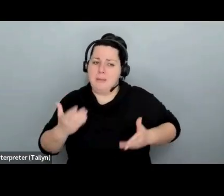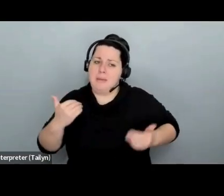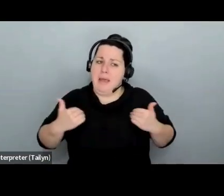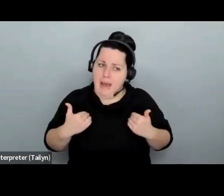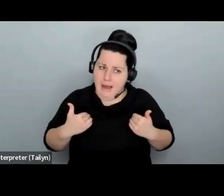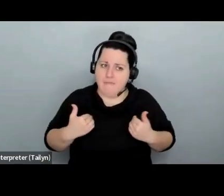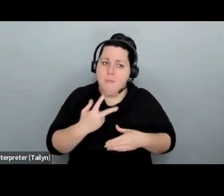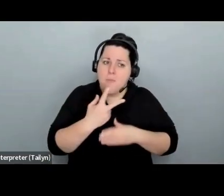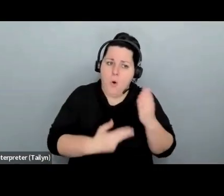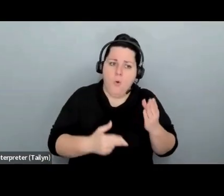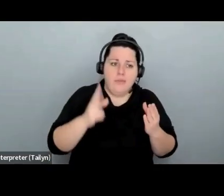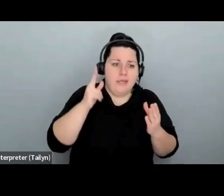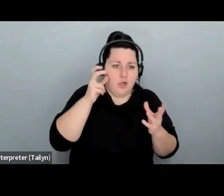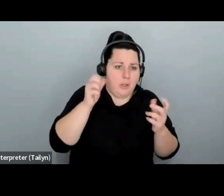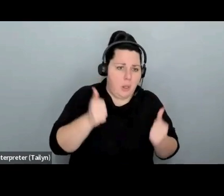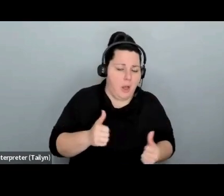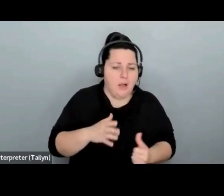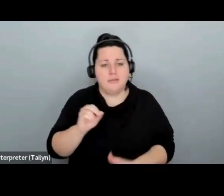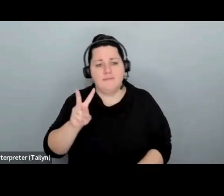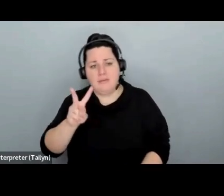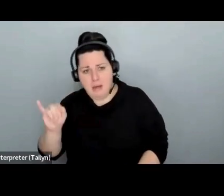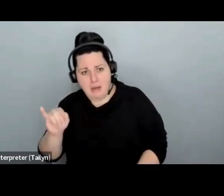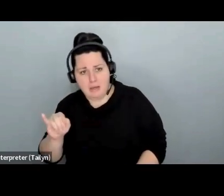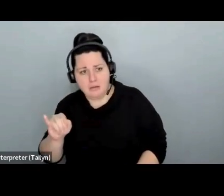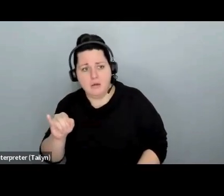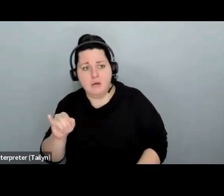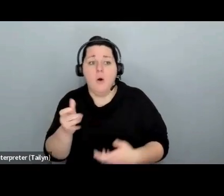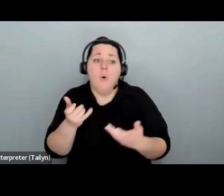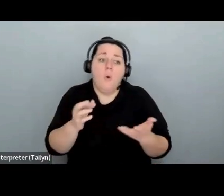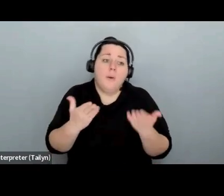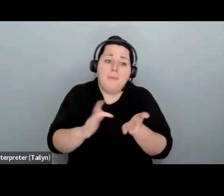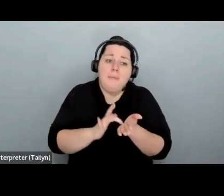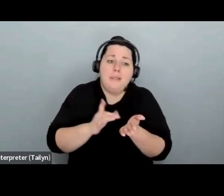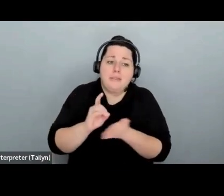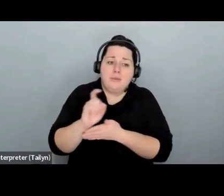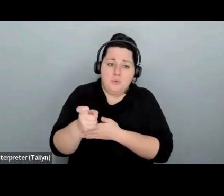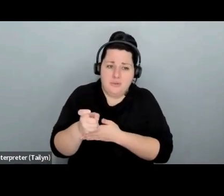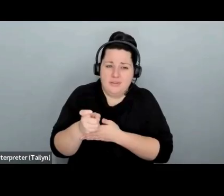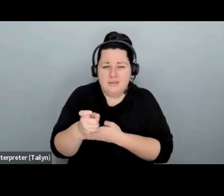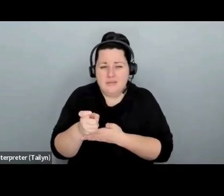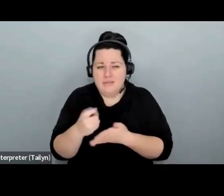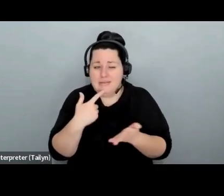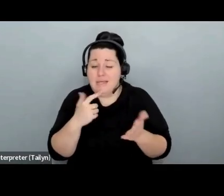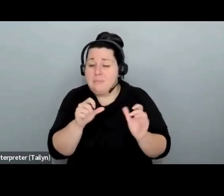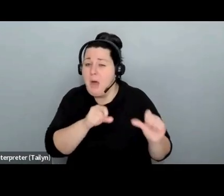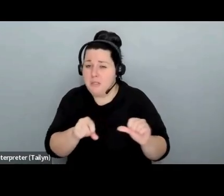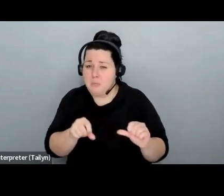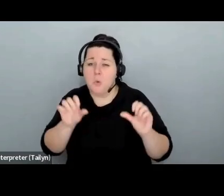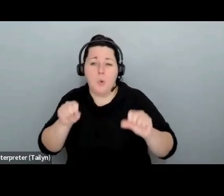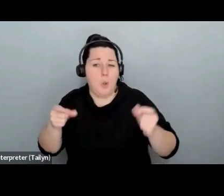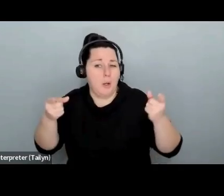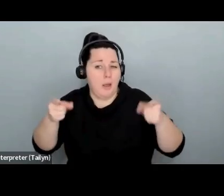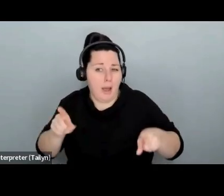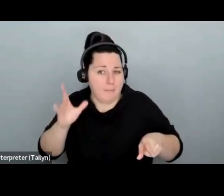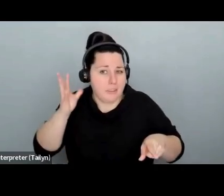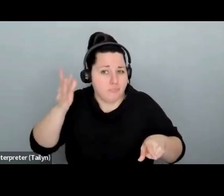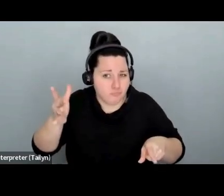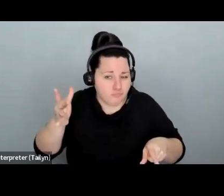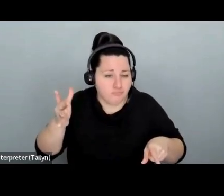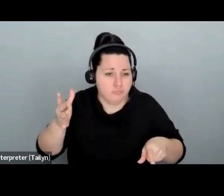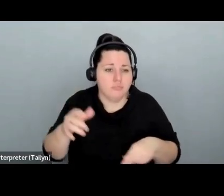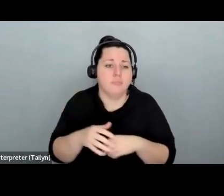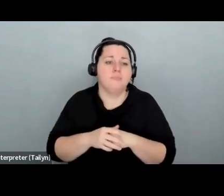combination of a hearing loss and a visual impairment, or a medical diagnosis that indicates a potential dual